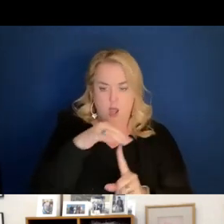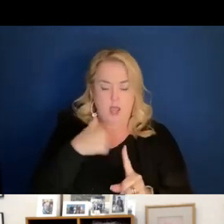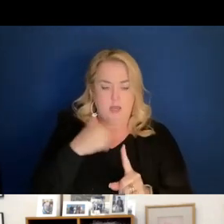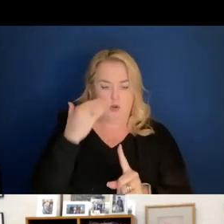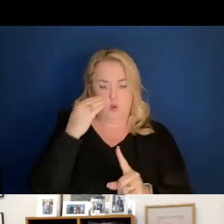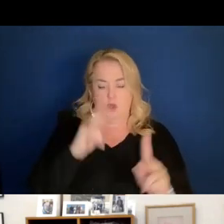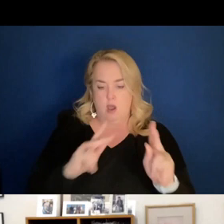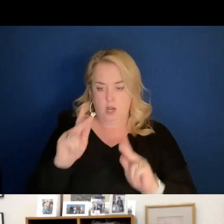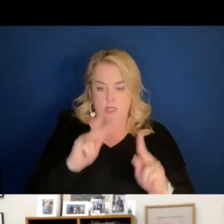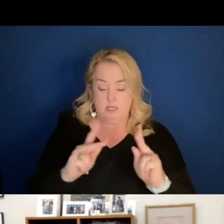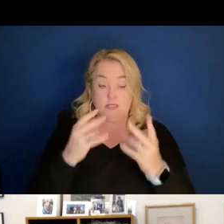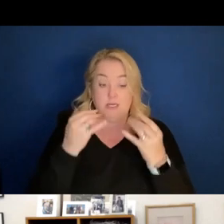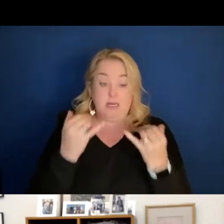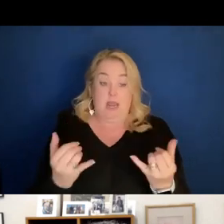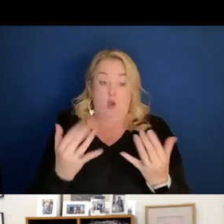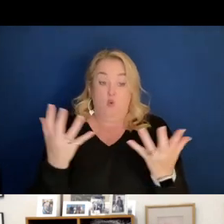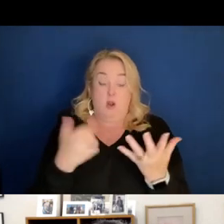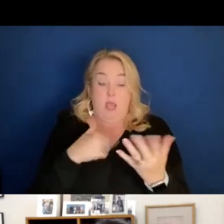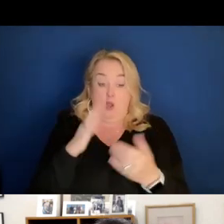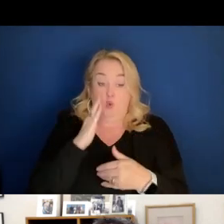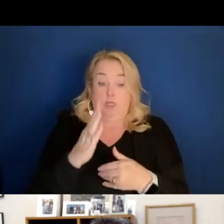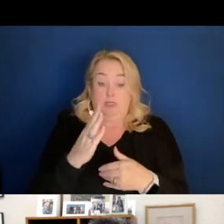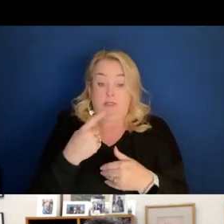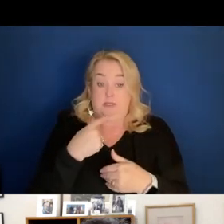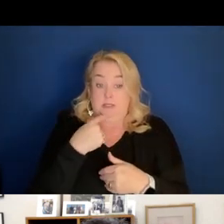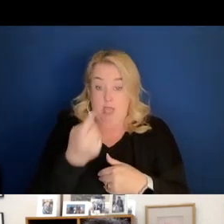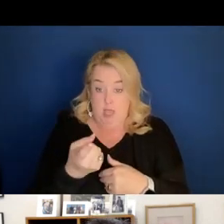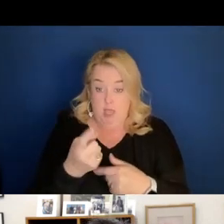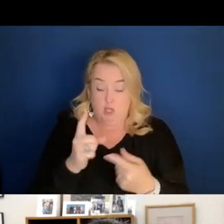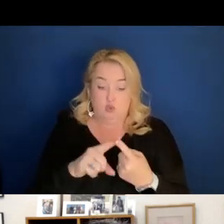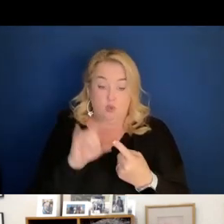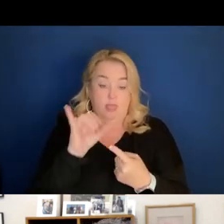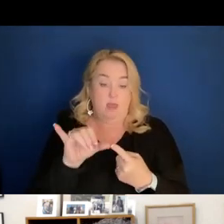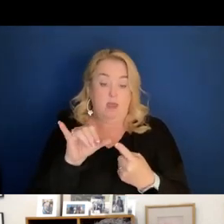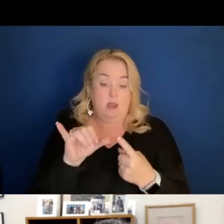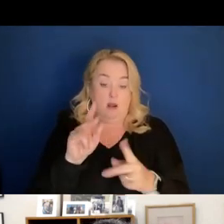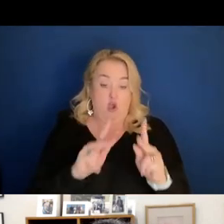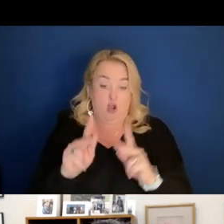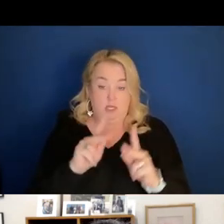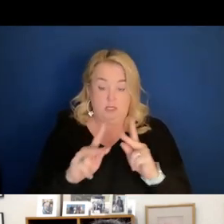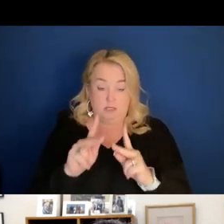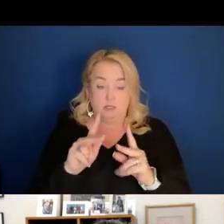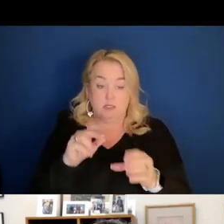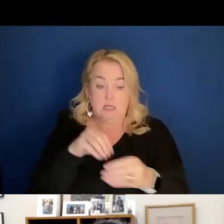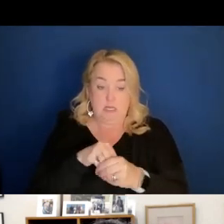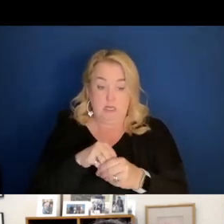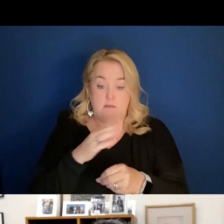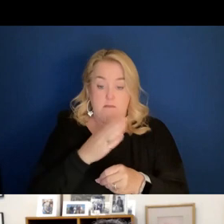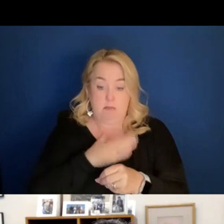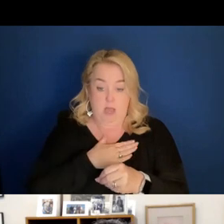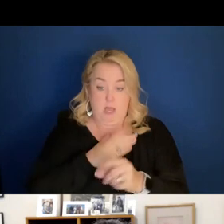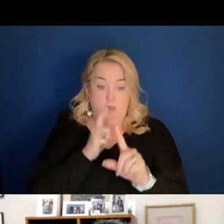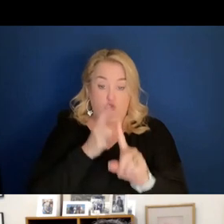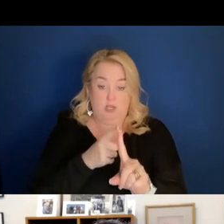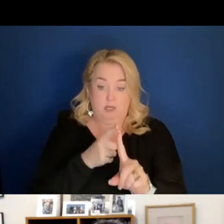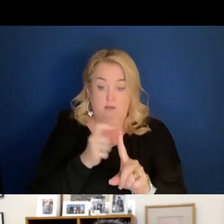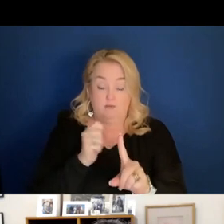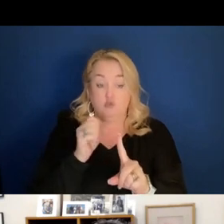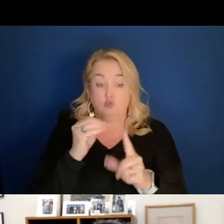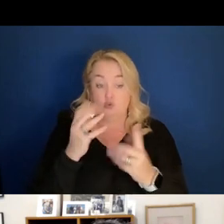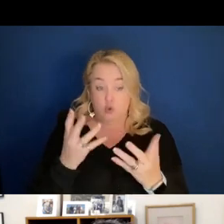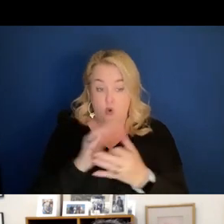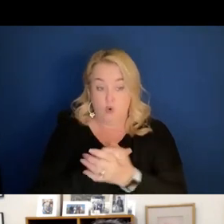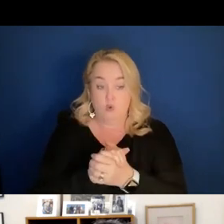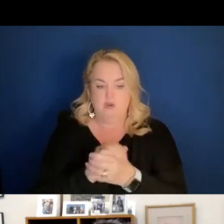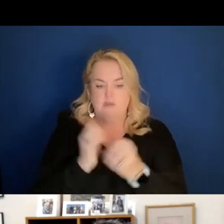right? And then the question is, what am I going to say to that audience in the service of my objectives? So a